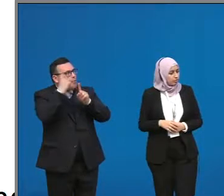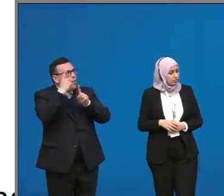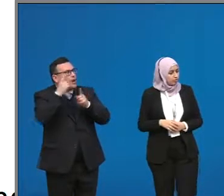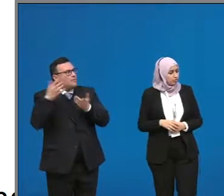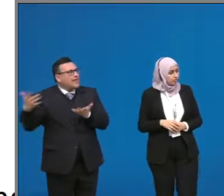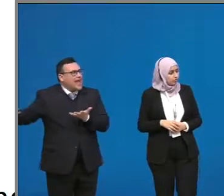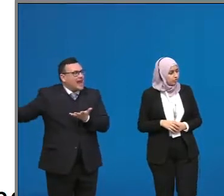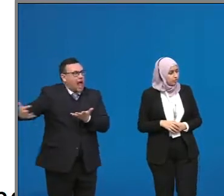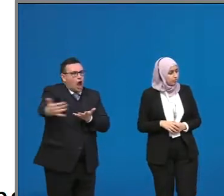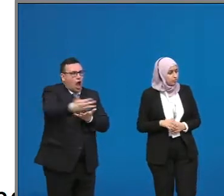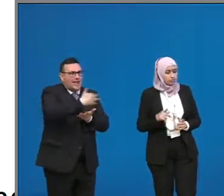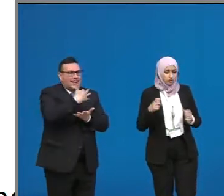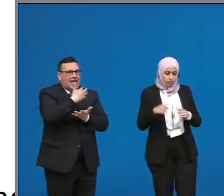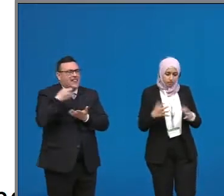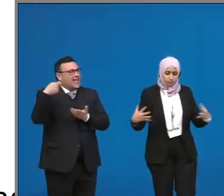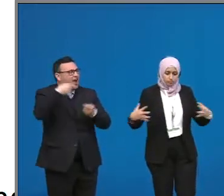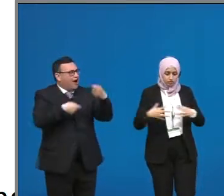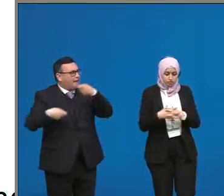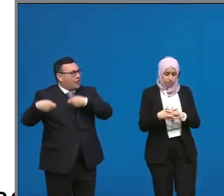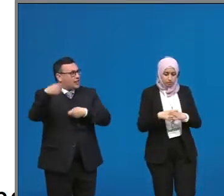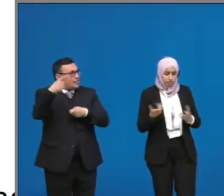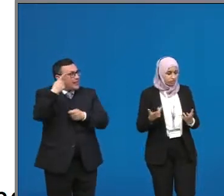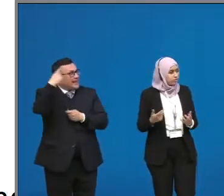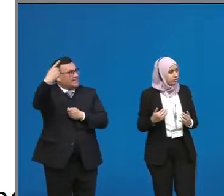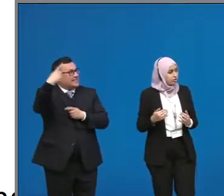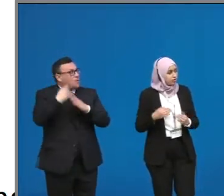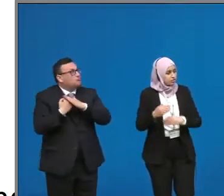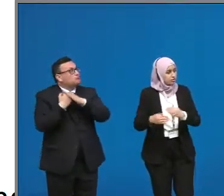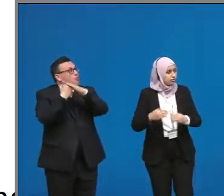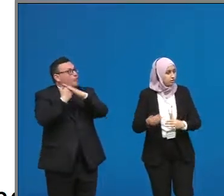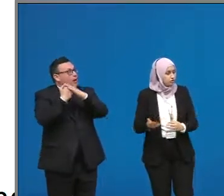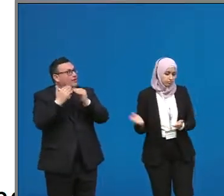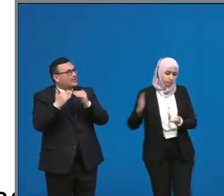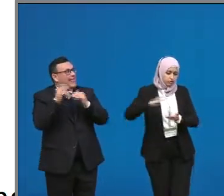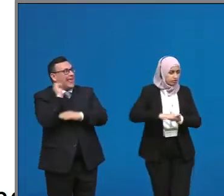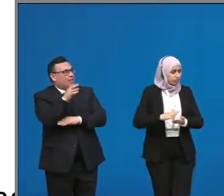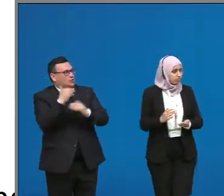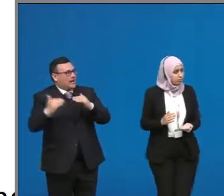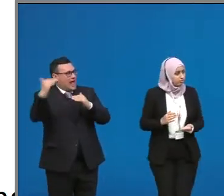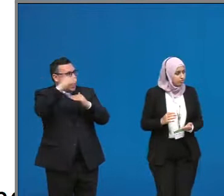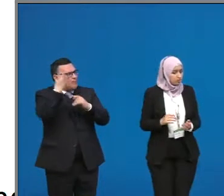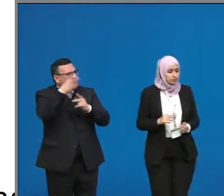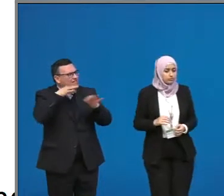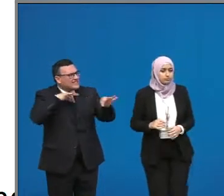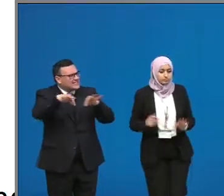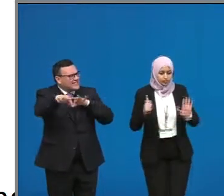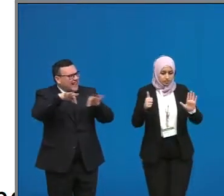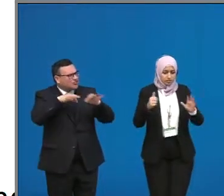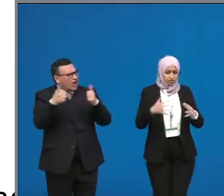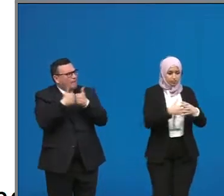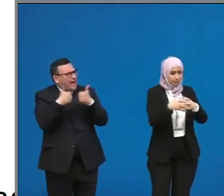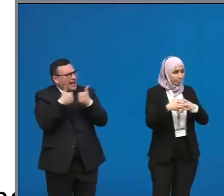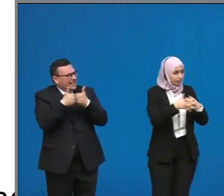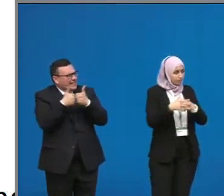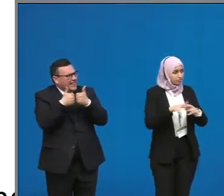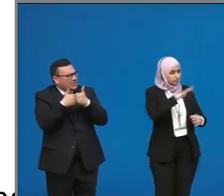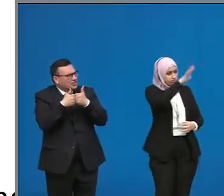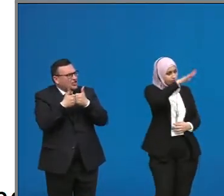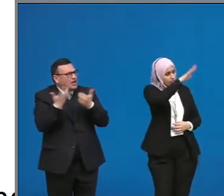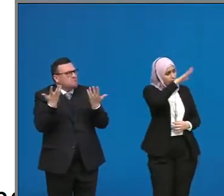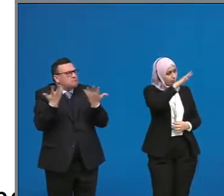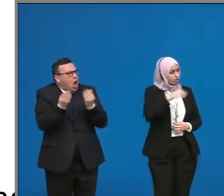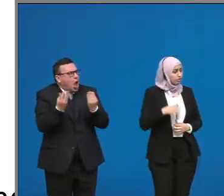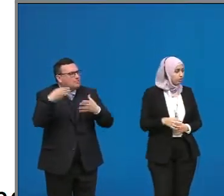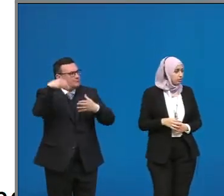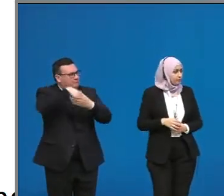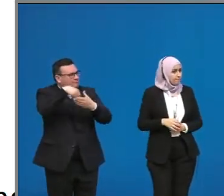partnership consisting of 6 European institutions under the EU Erasmus